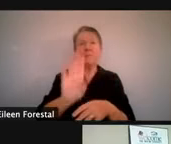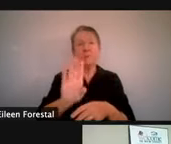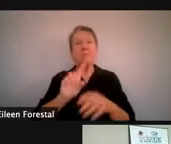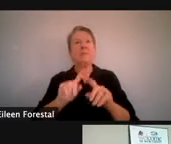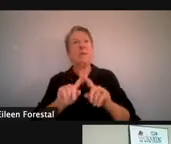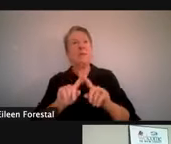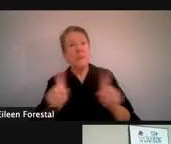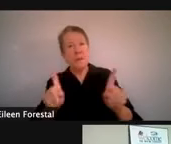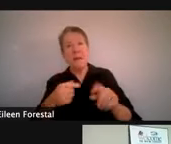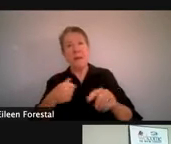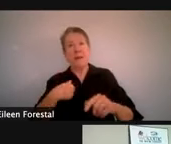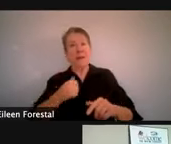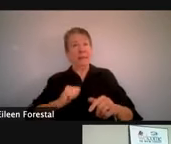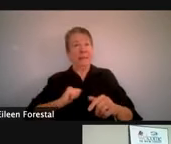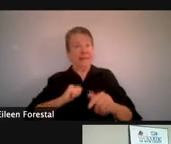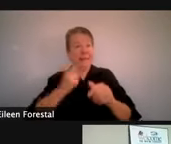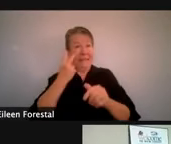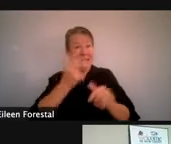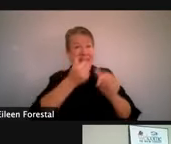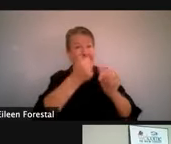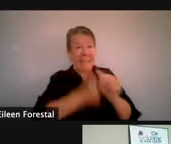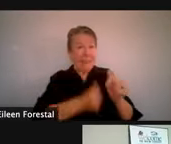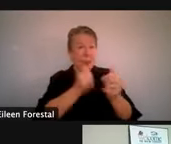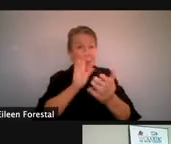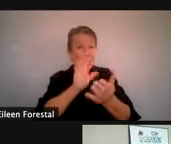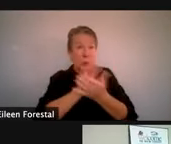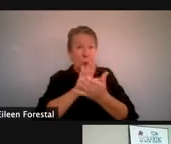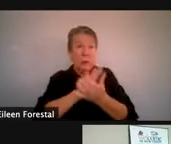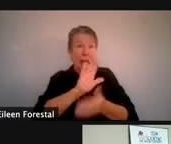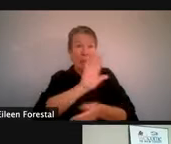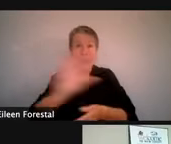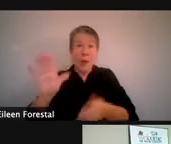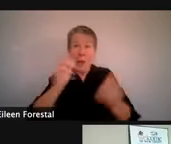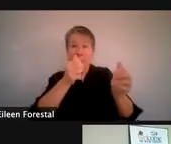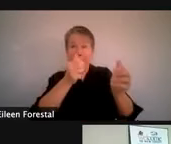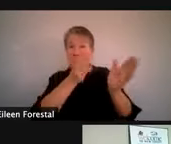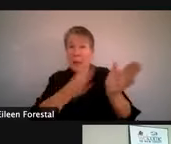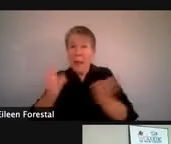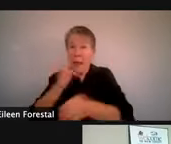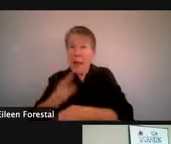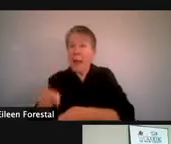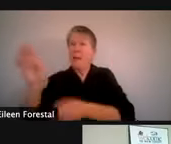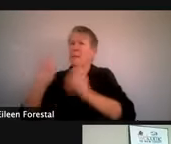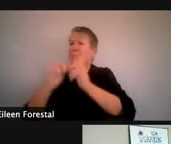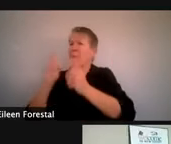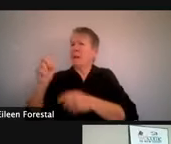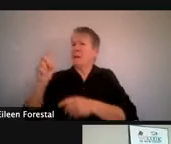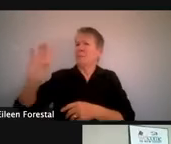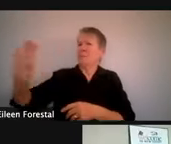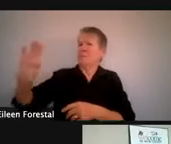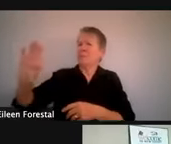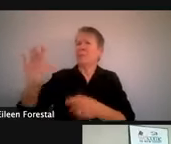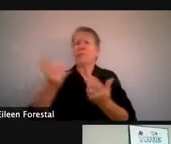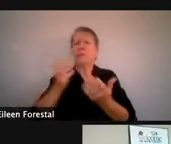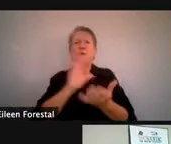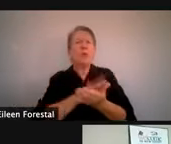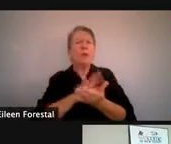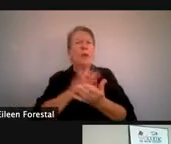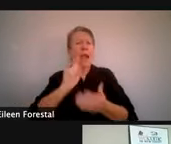in every school building, but schools had to submit a plan that DOE